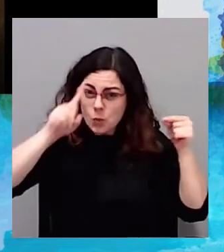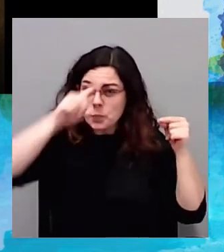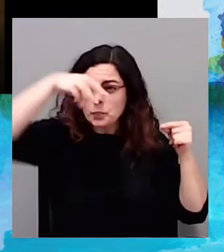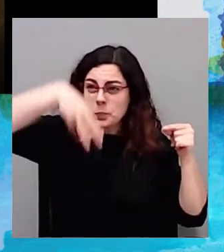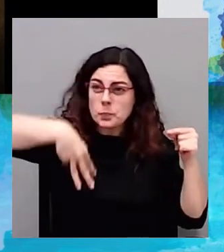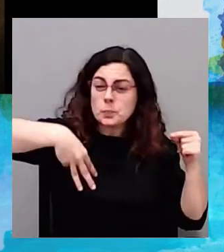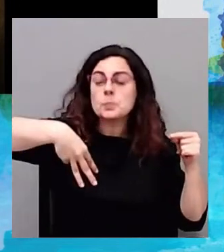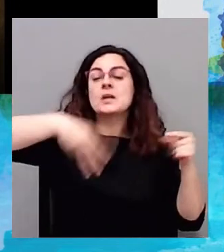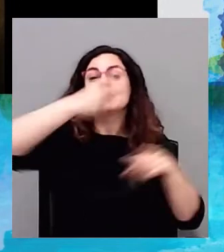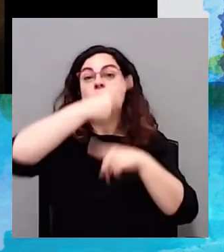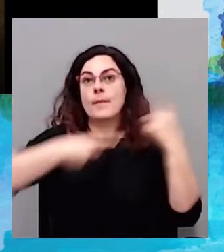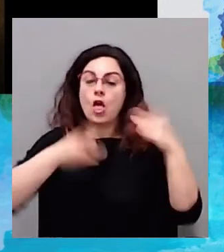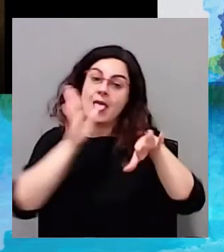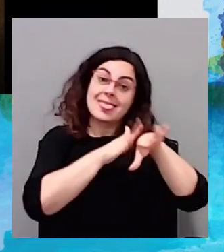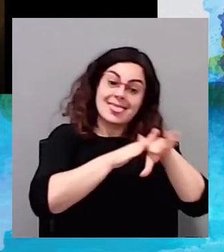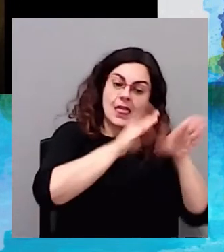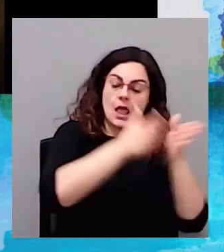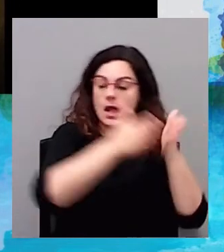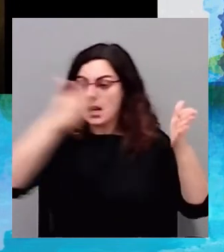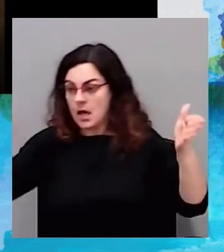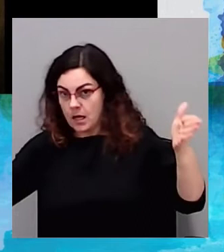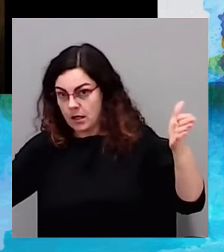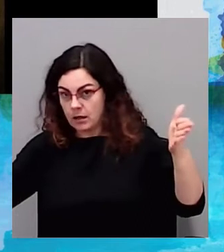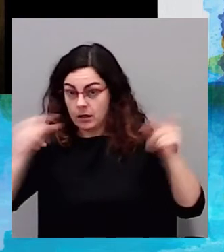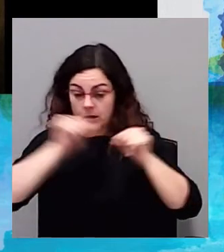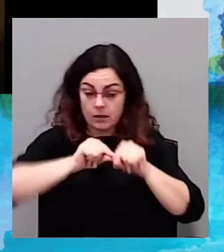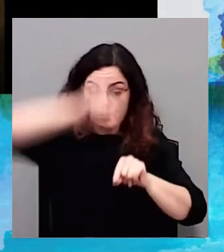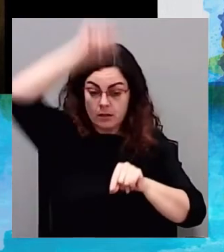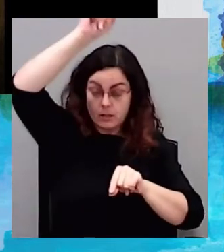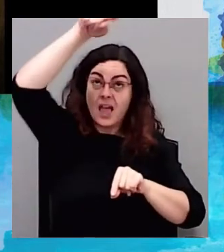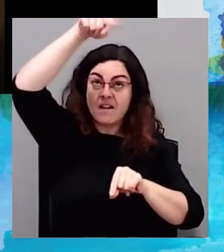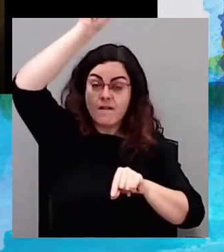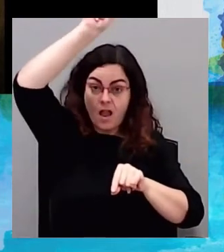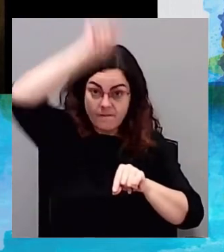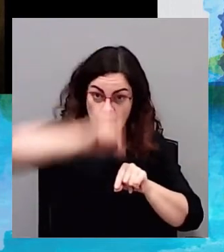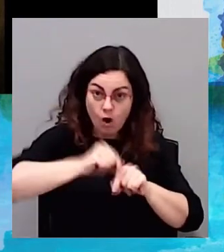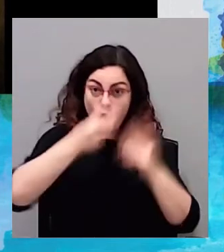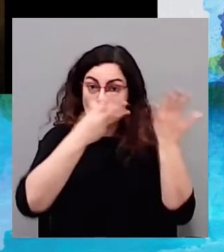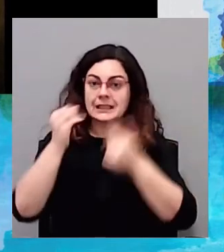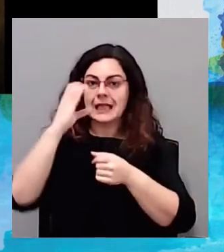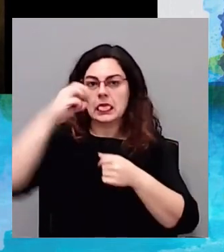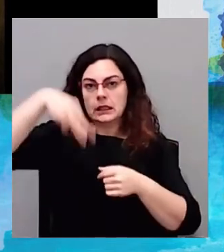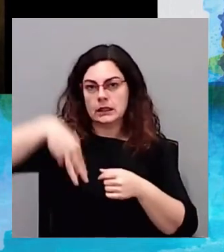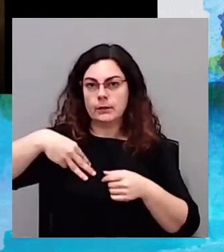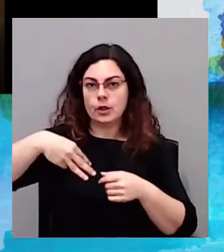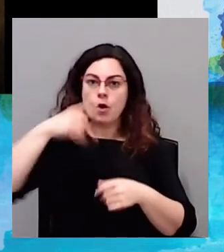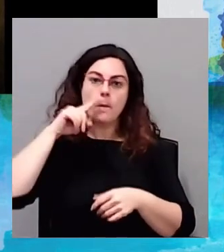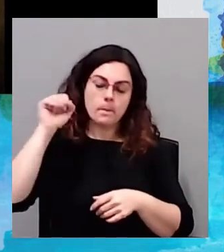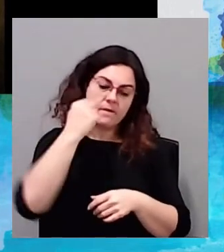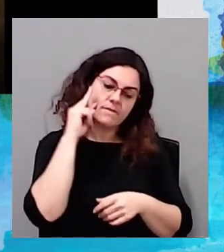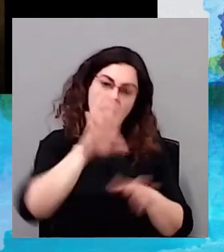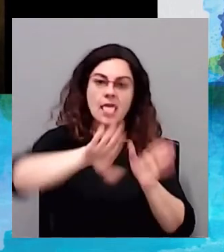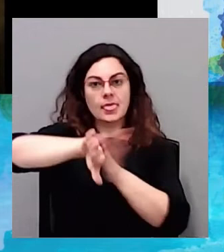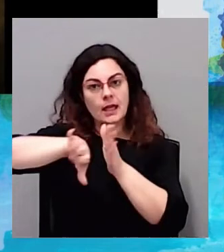It's about 1.5 meters high and 80 centimeters from the top to the bottom. And this